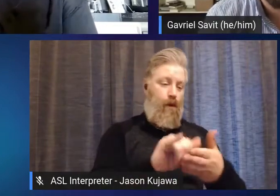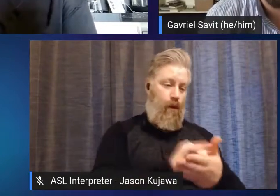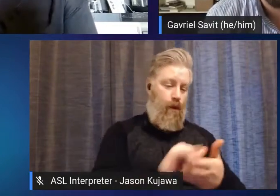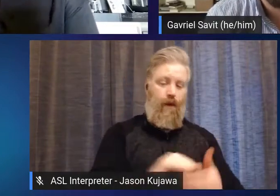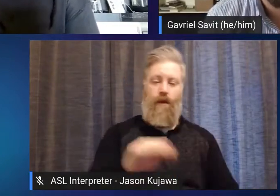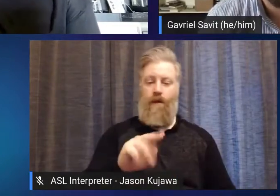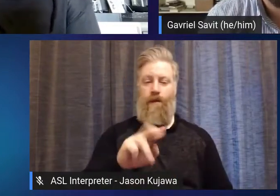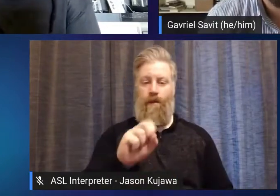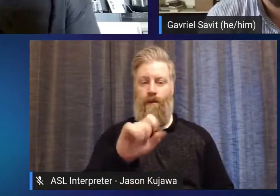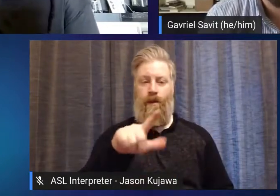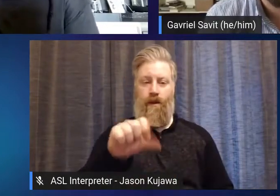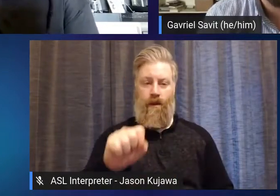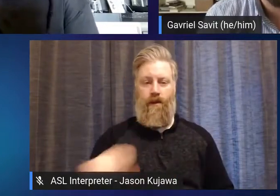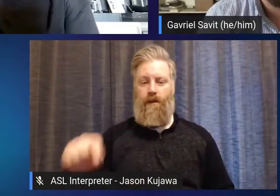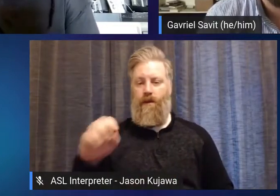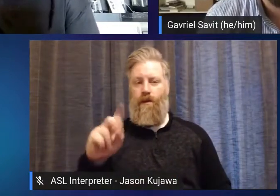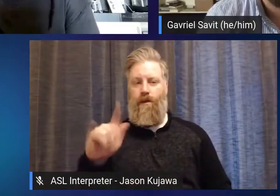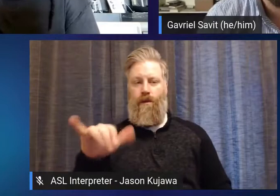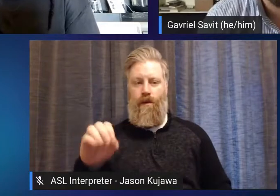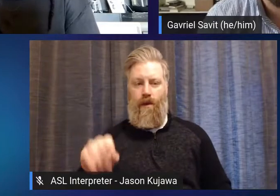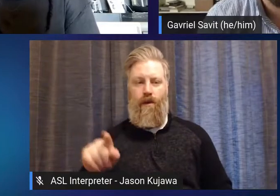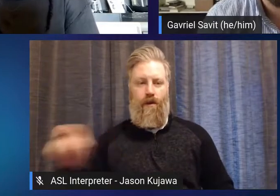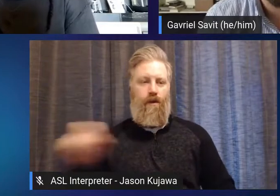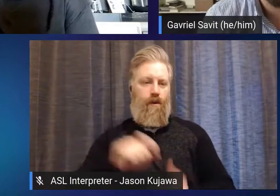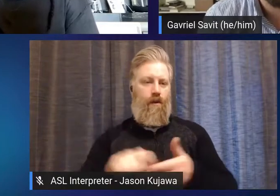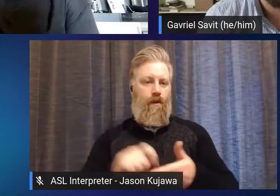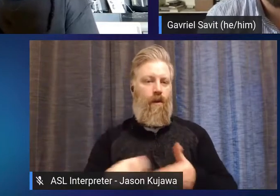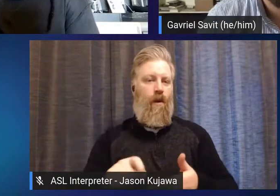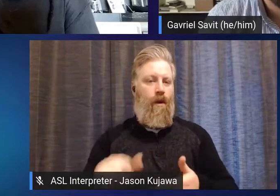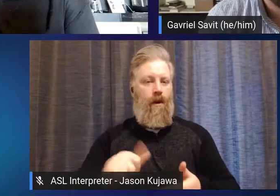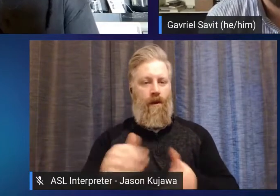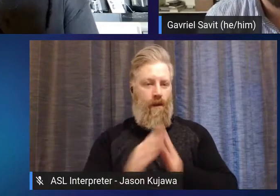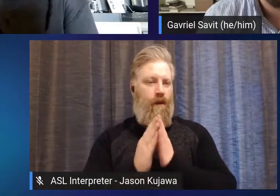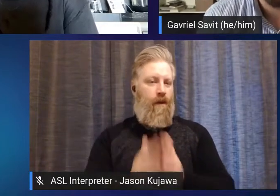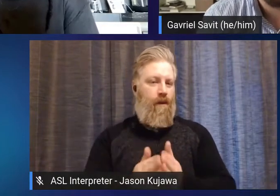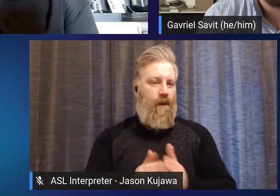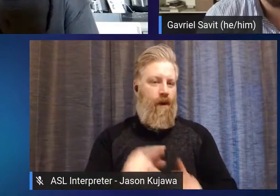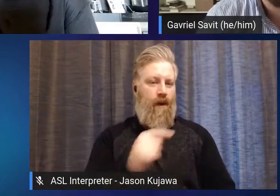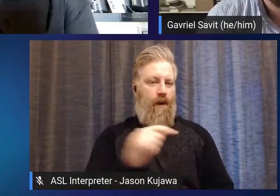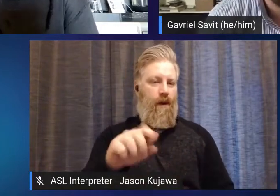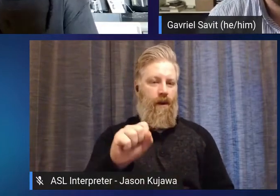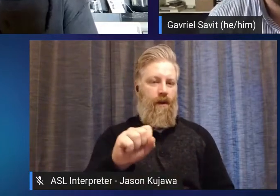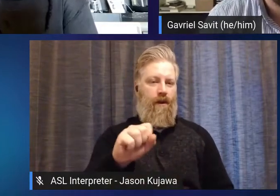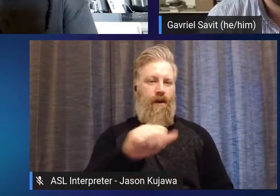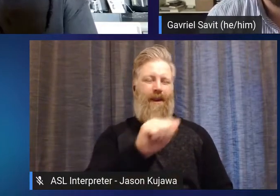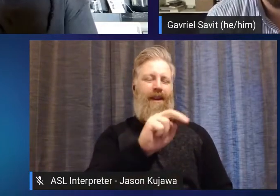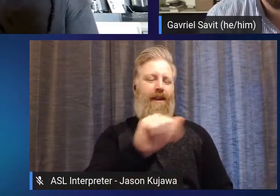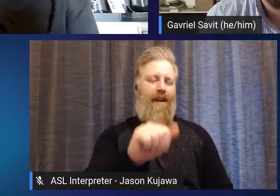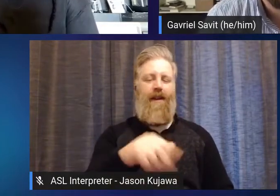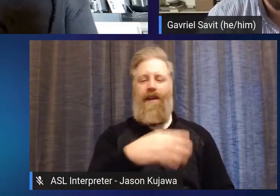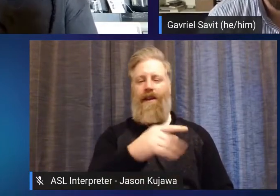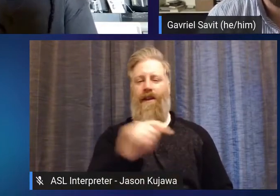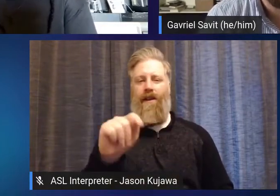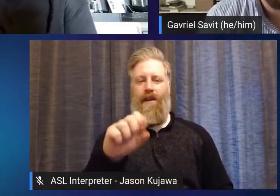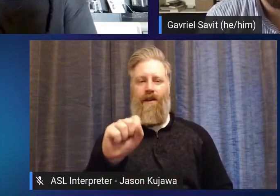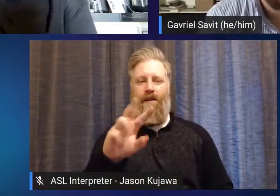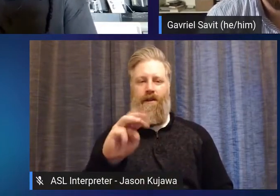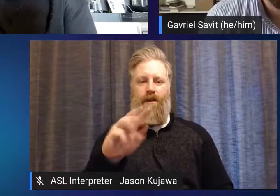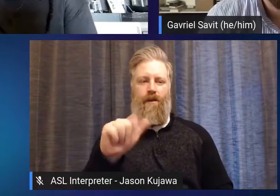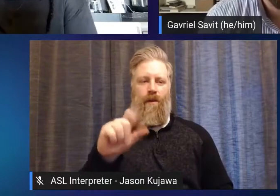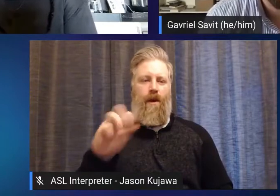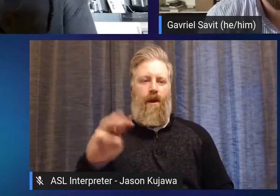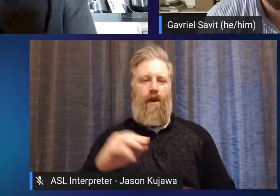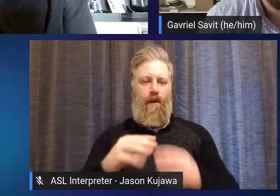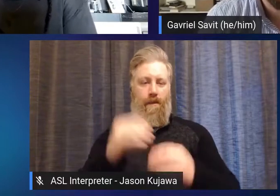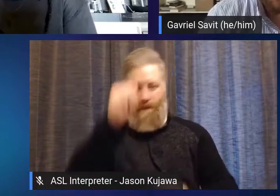of Anna and the Swallow Man, which I have read also, and it is a brilliant and beautiful story, my friend. All right, thank you for being here, man.